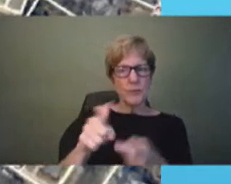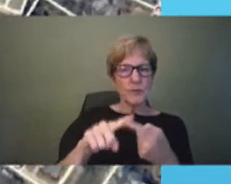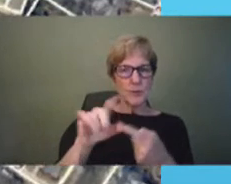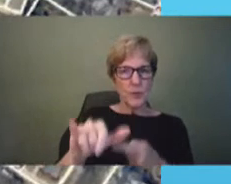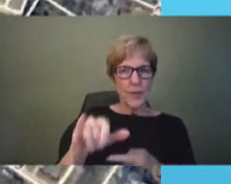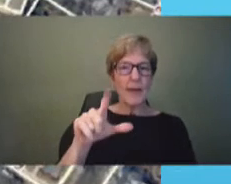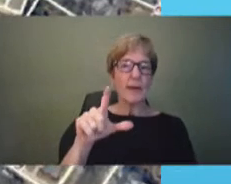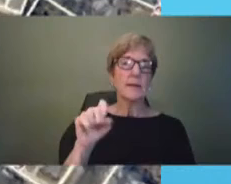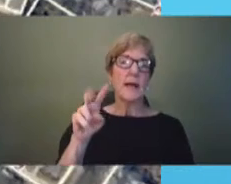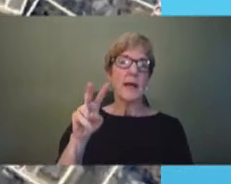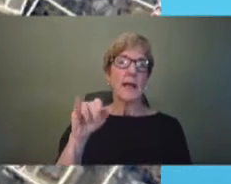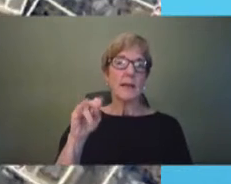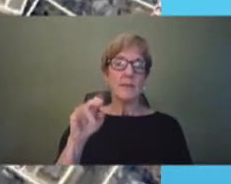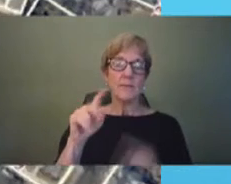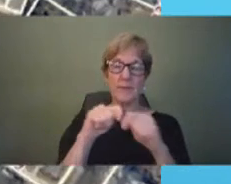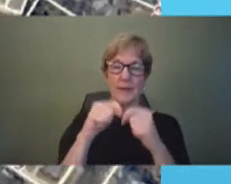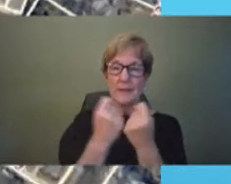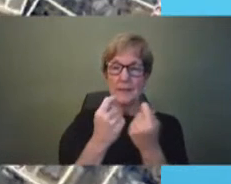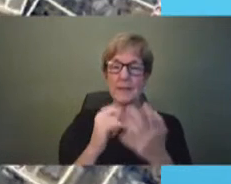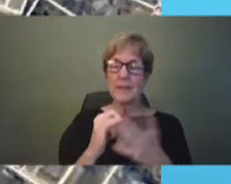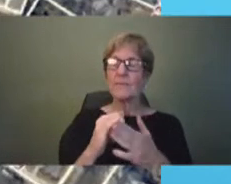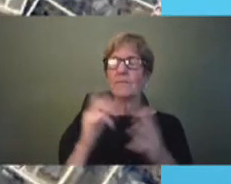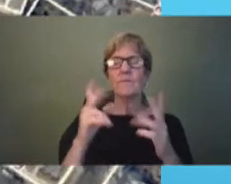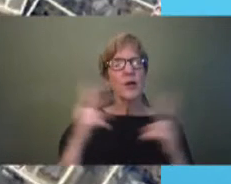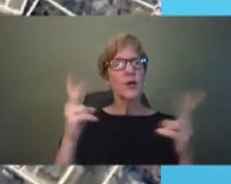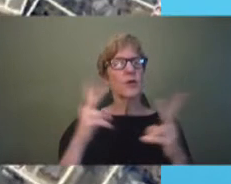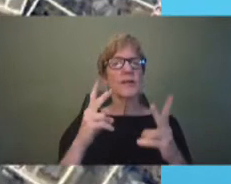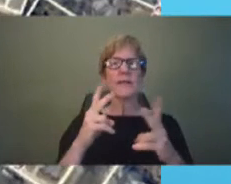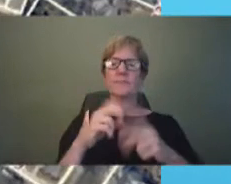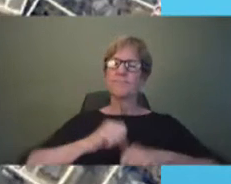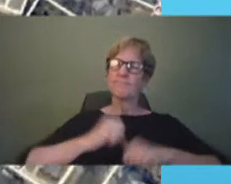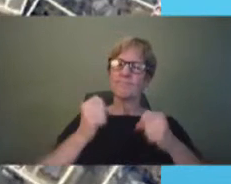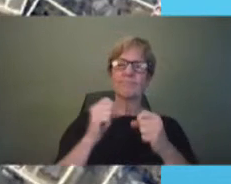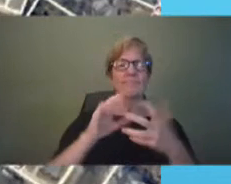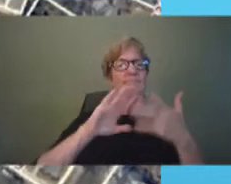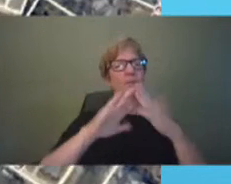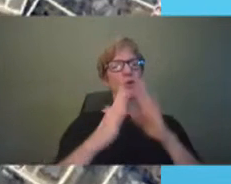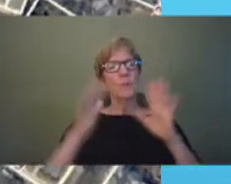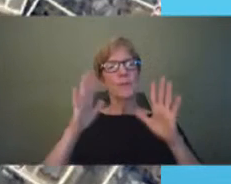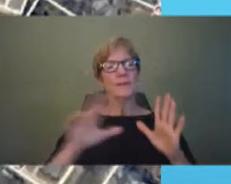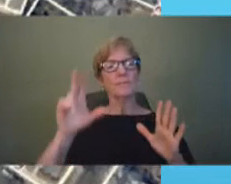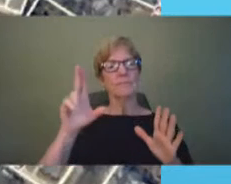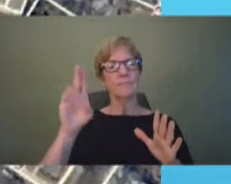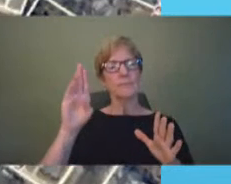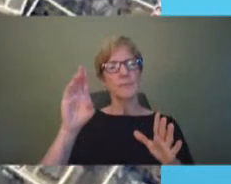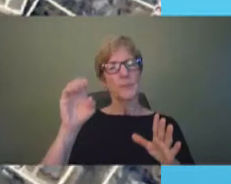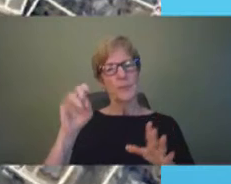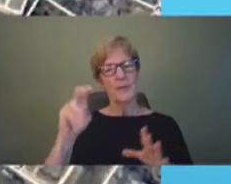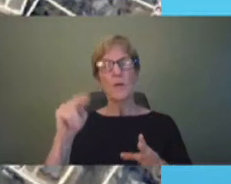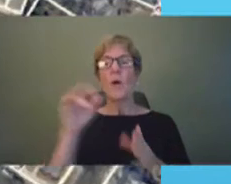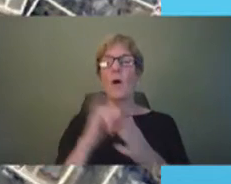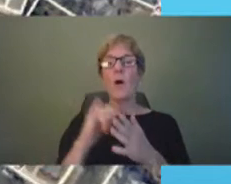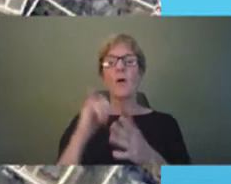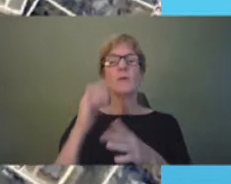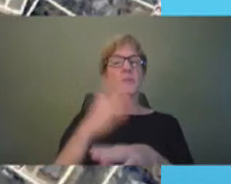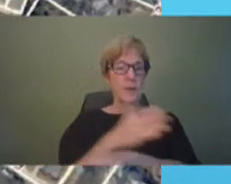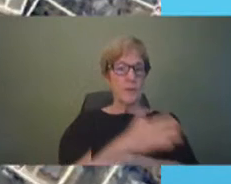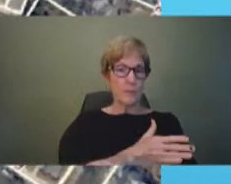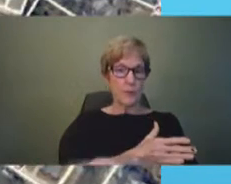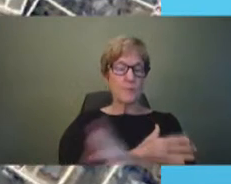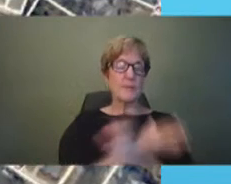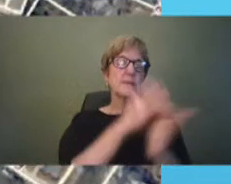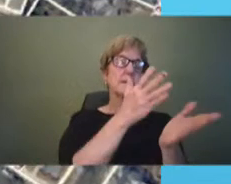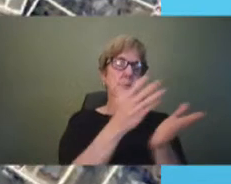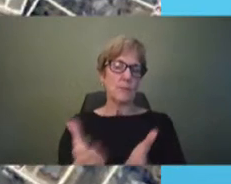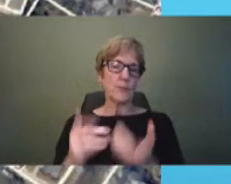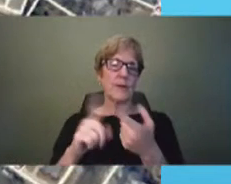to we're installing some very Urban sidewalk conditions on this property as part of our zoning we can also bring those improvements down to cover this full